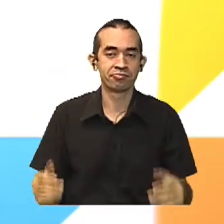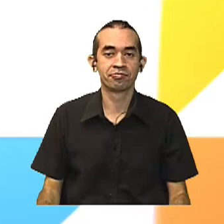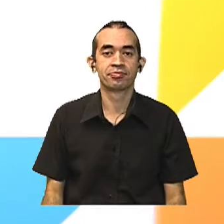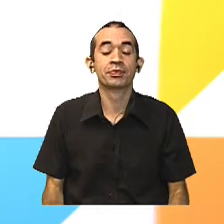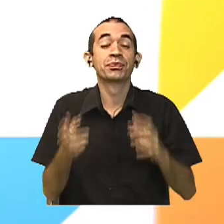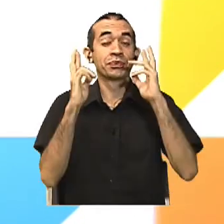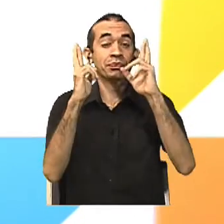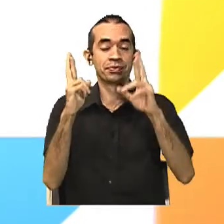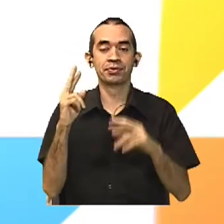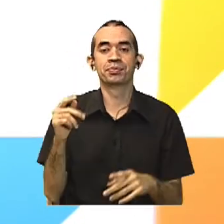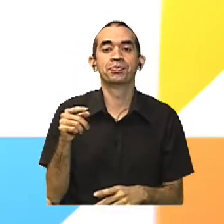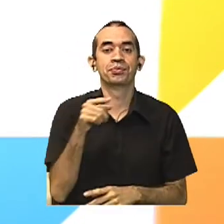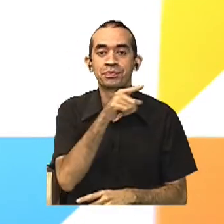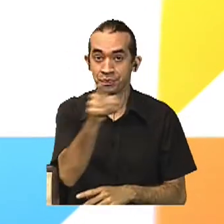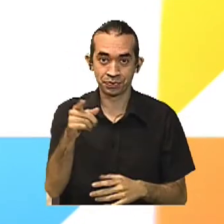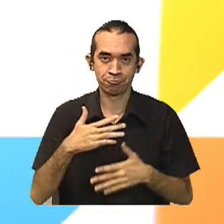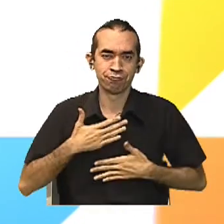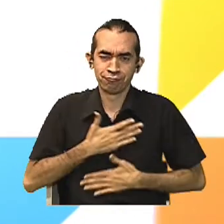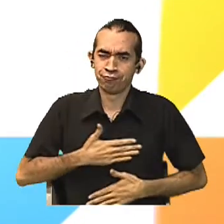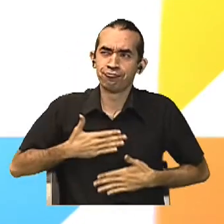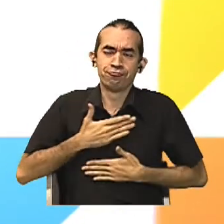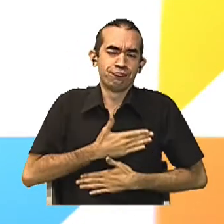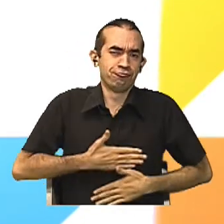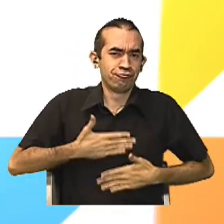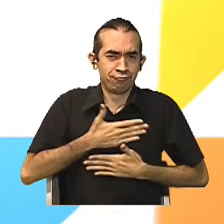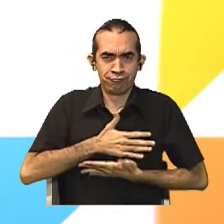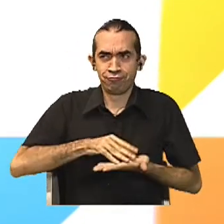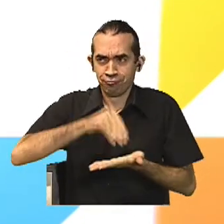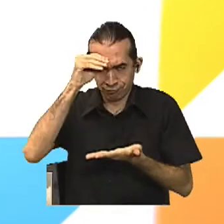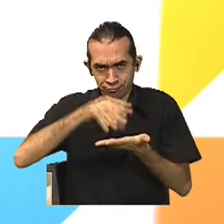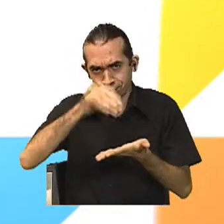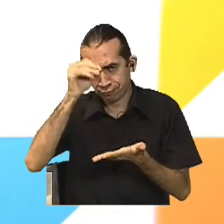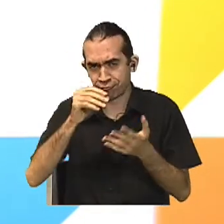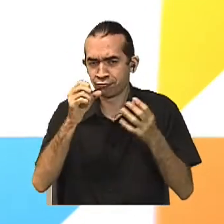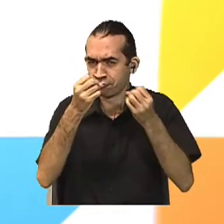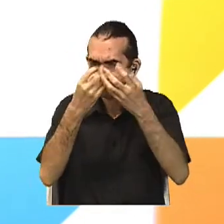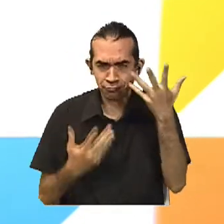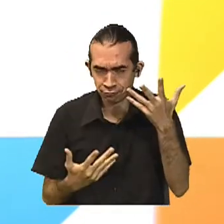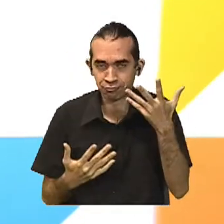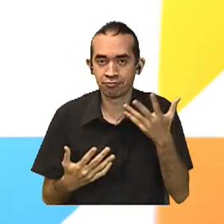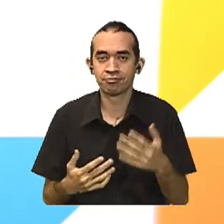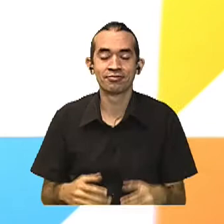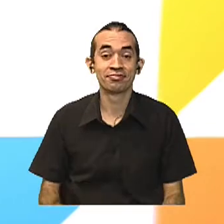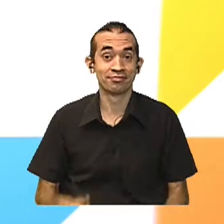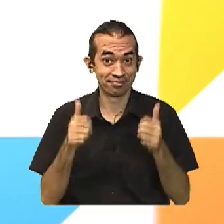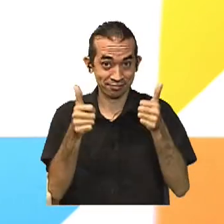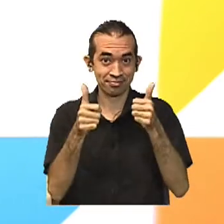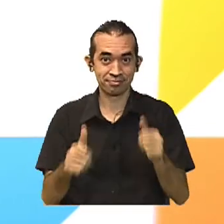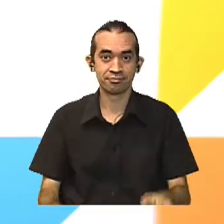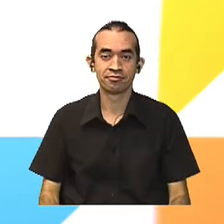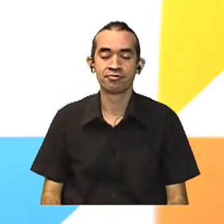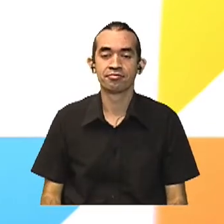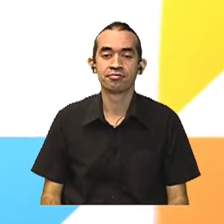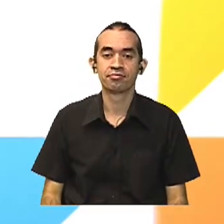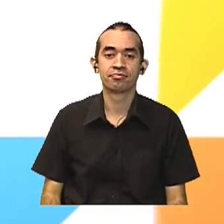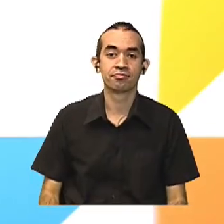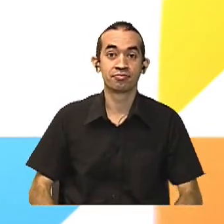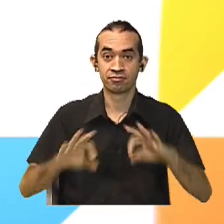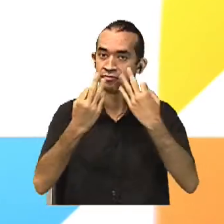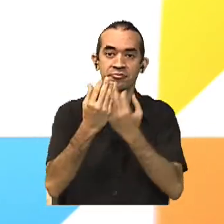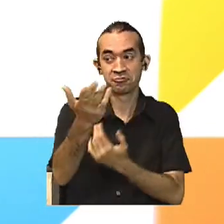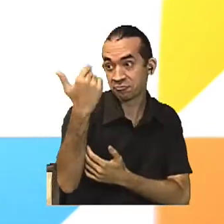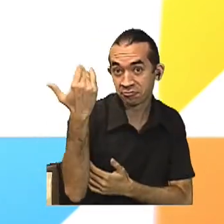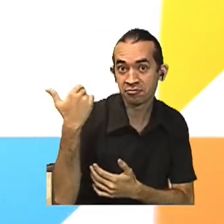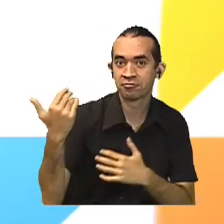hope you enjoyed a lot and learned many things at home. So go invite your